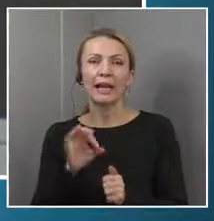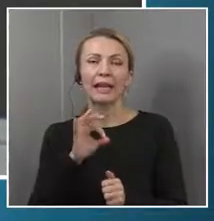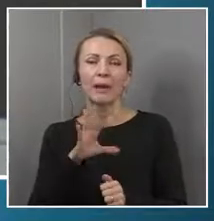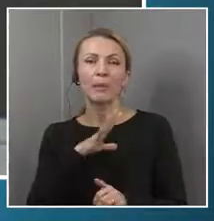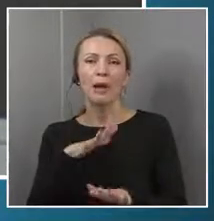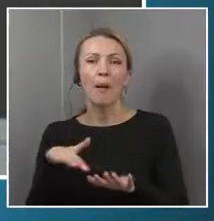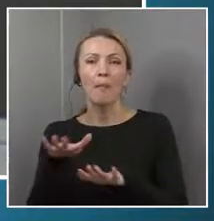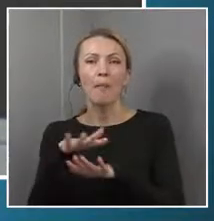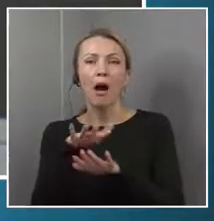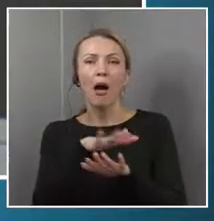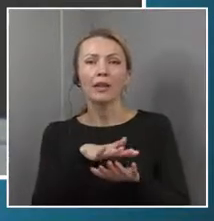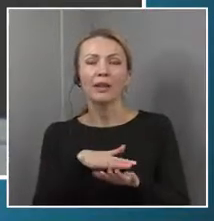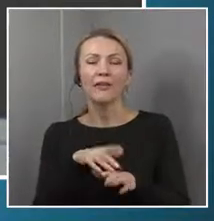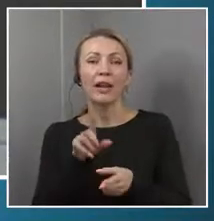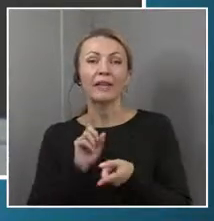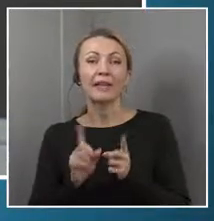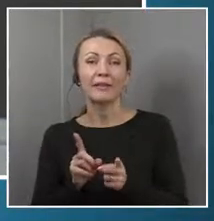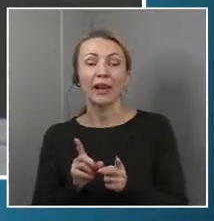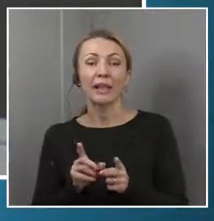rather widespread,